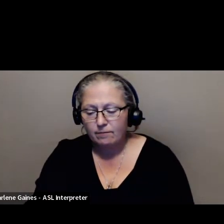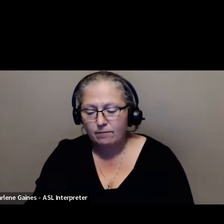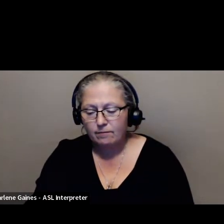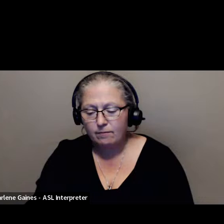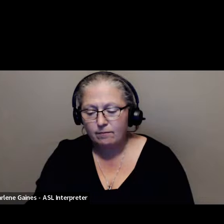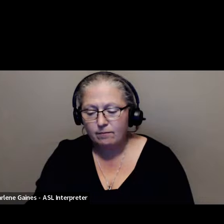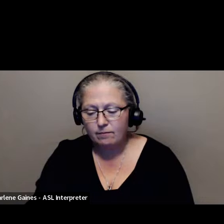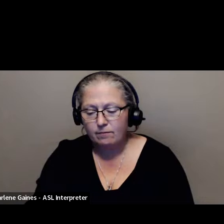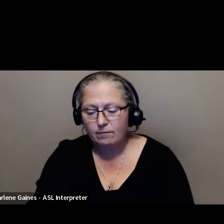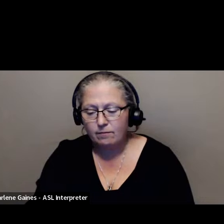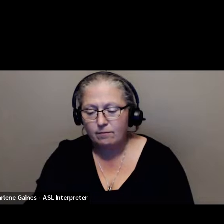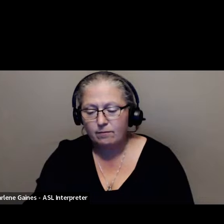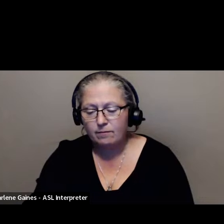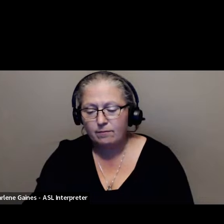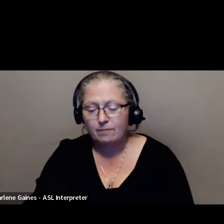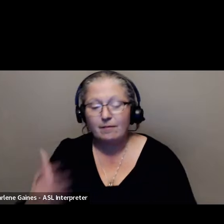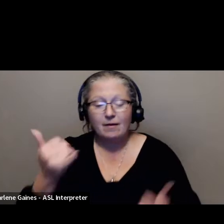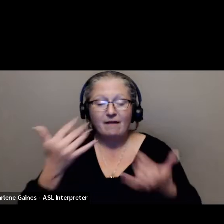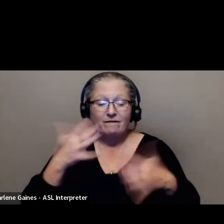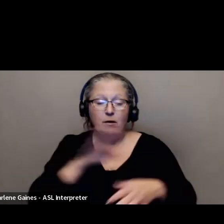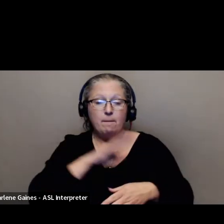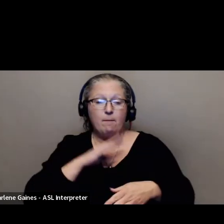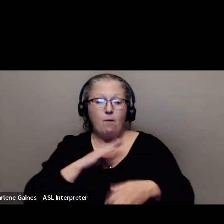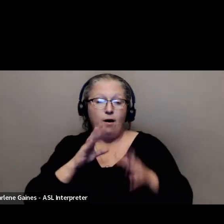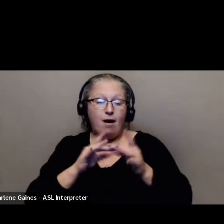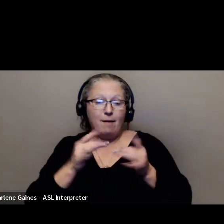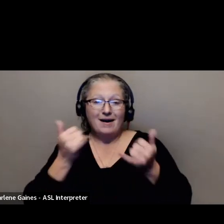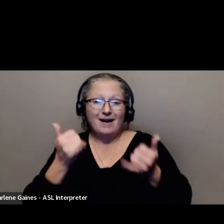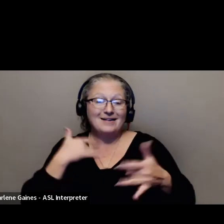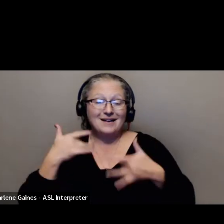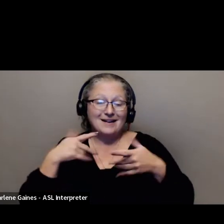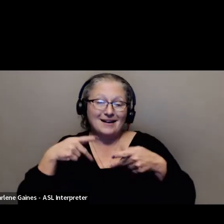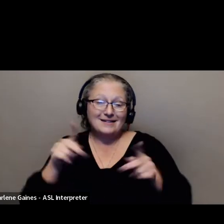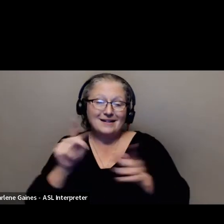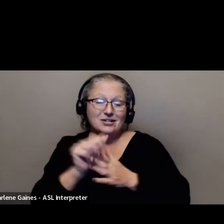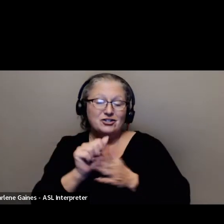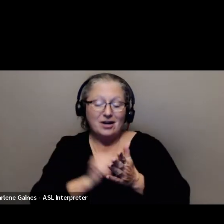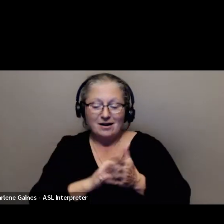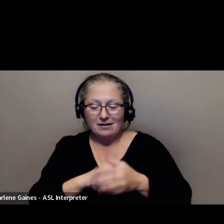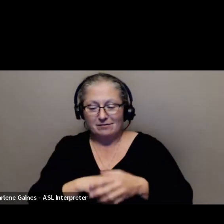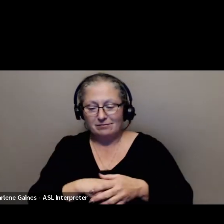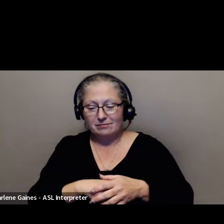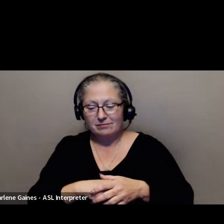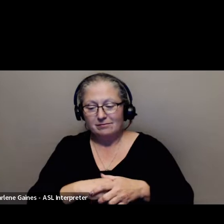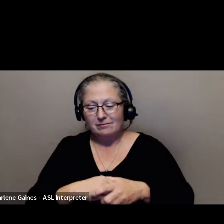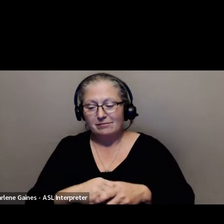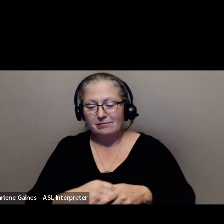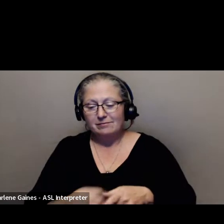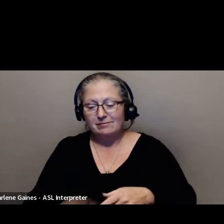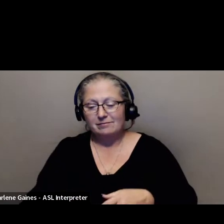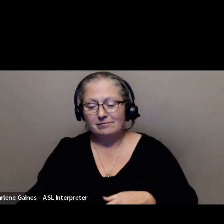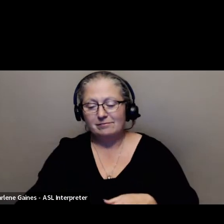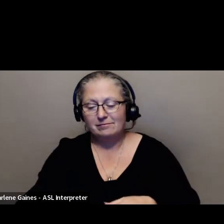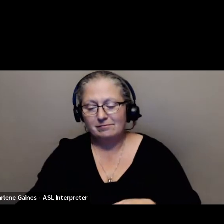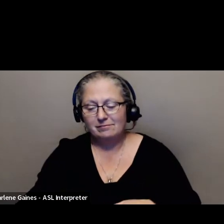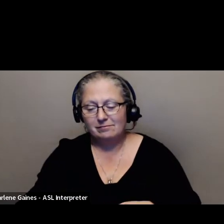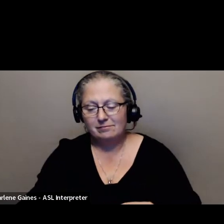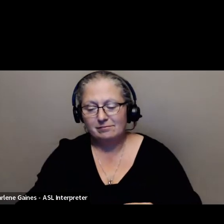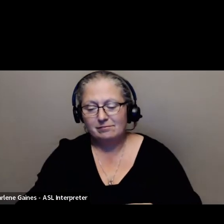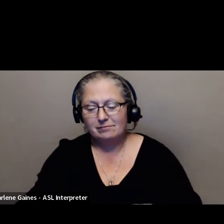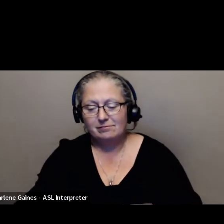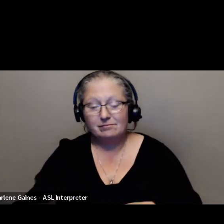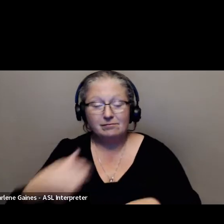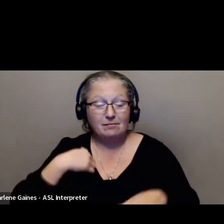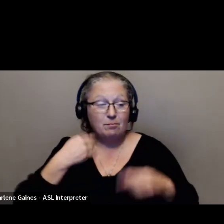Okay, we're done with board comments. Let's go to real exciting stuff. Consent agenda. All right. I'll move adoption.